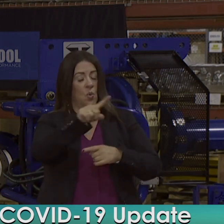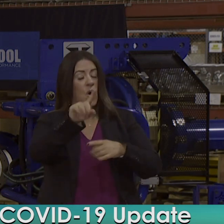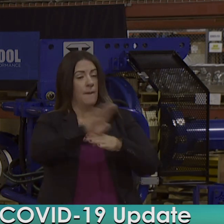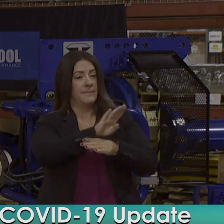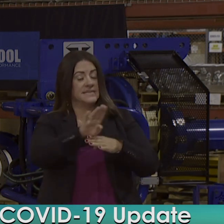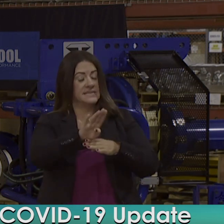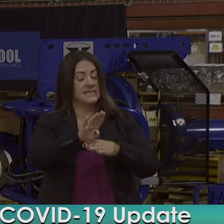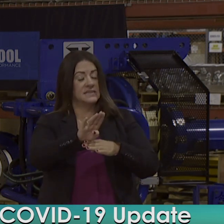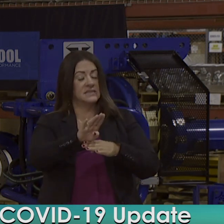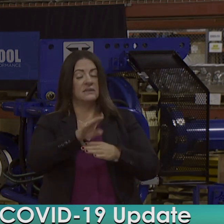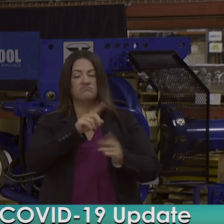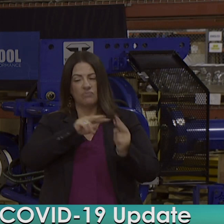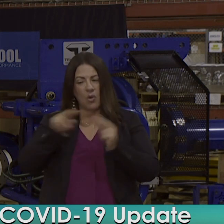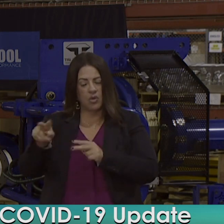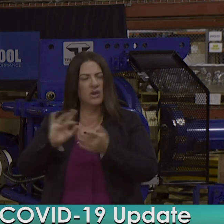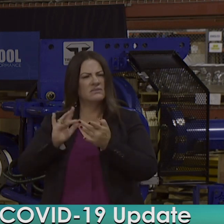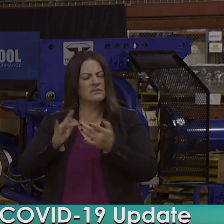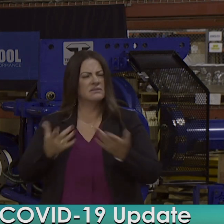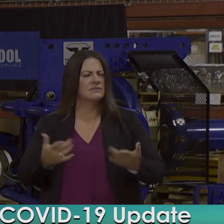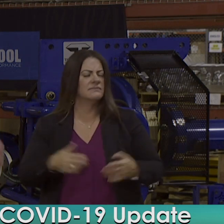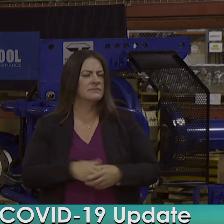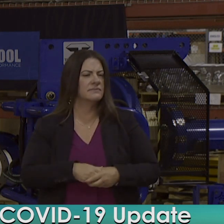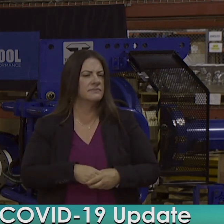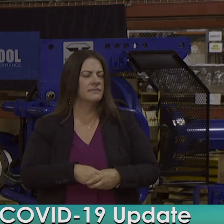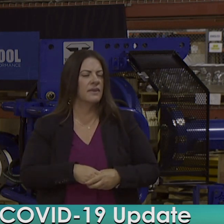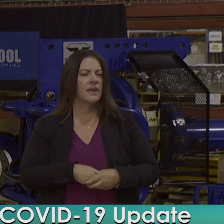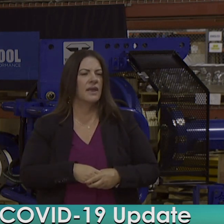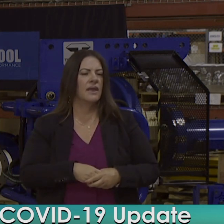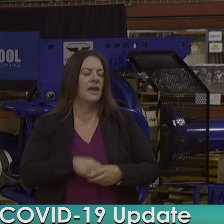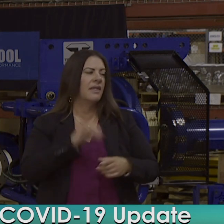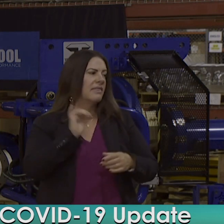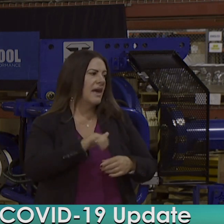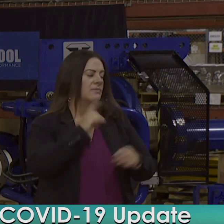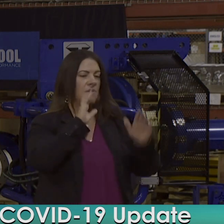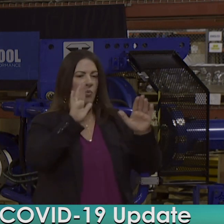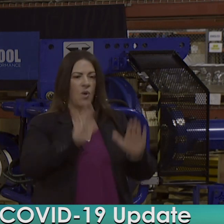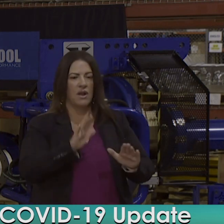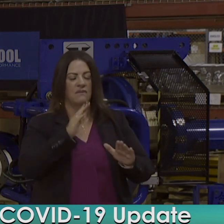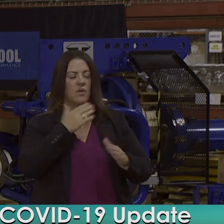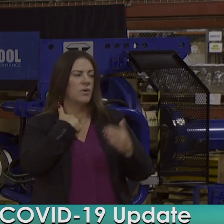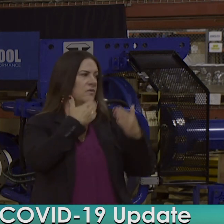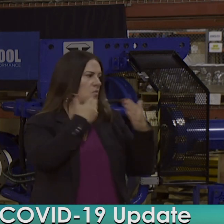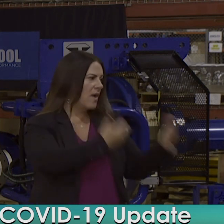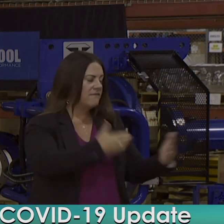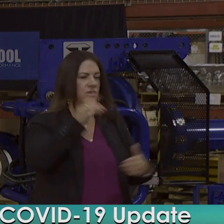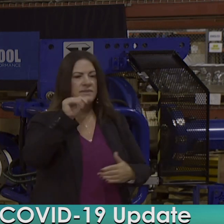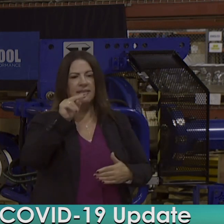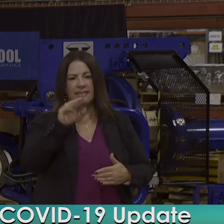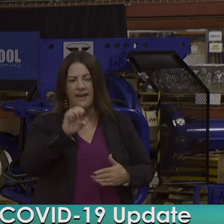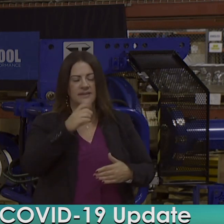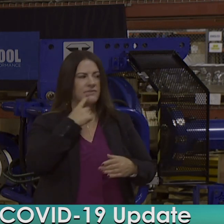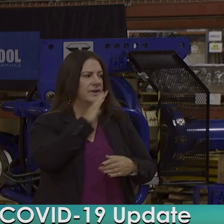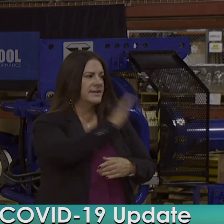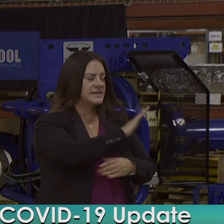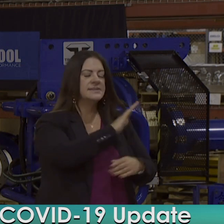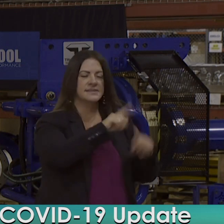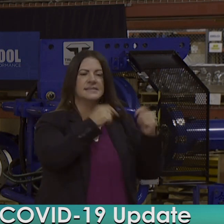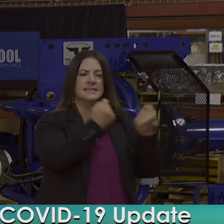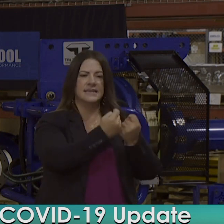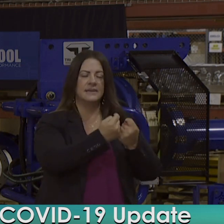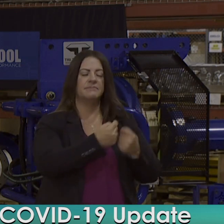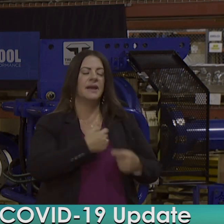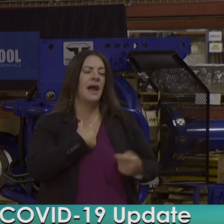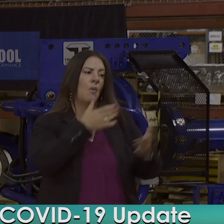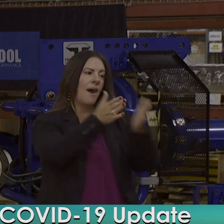avail themselves to the work that Lance and his team have done. And with that, let me just ask Lance to talk more